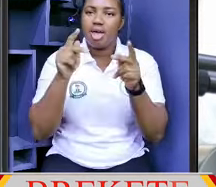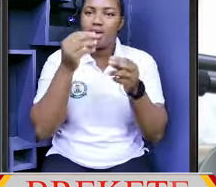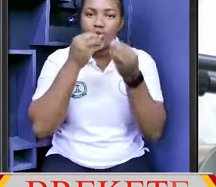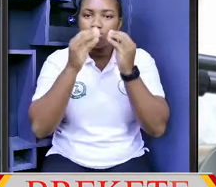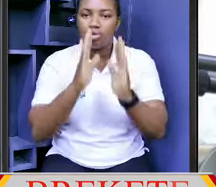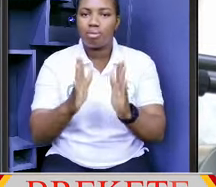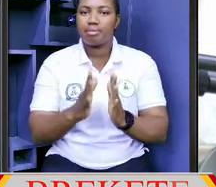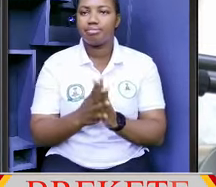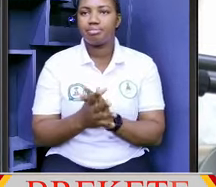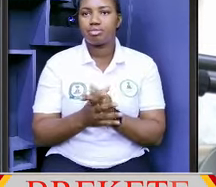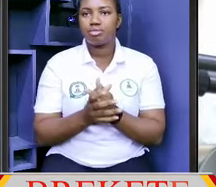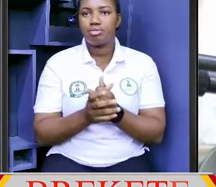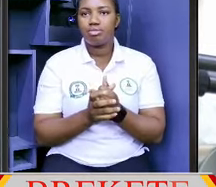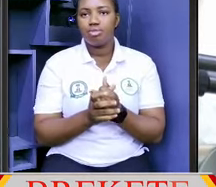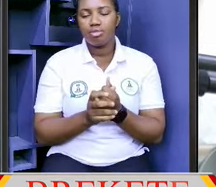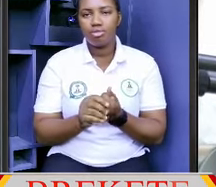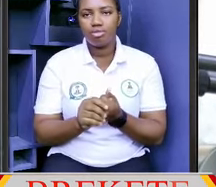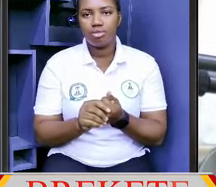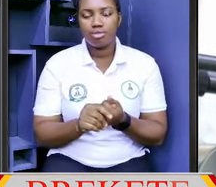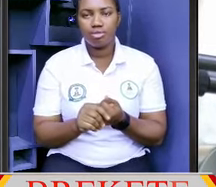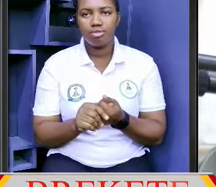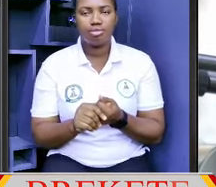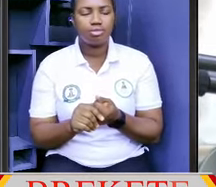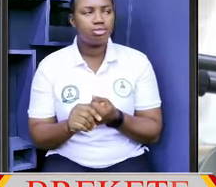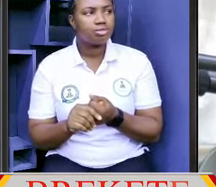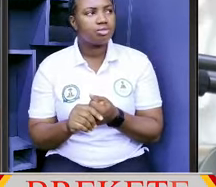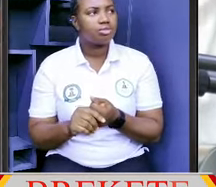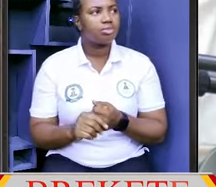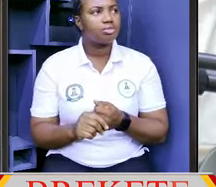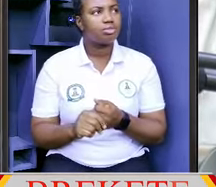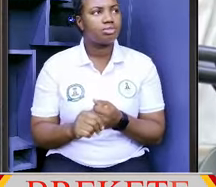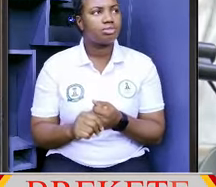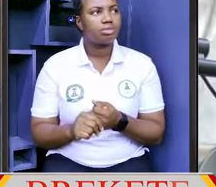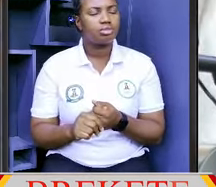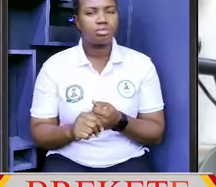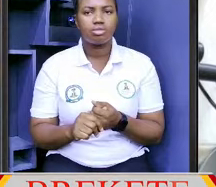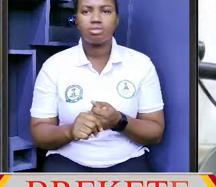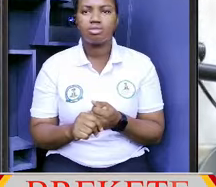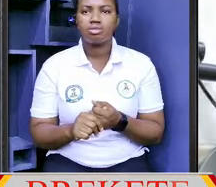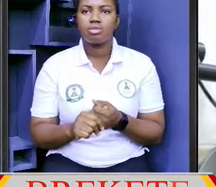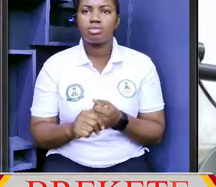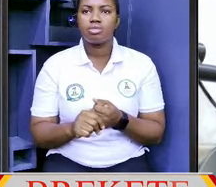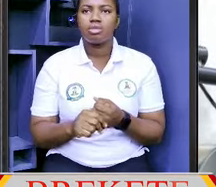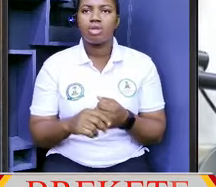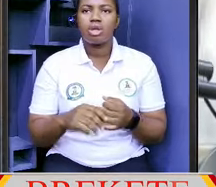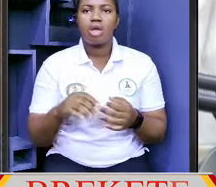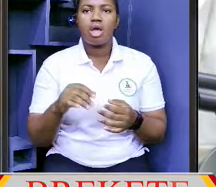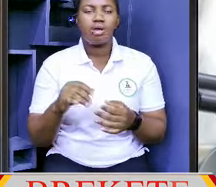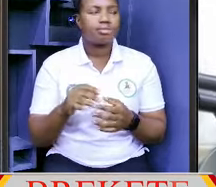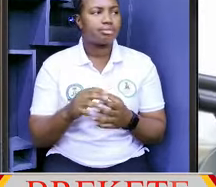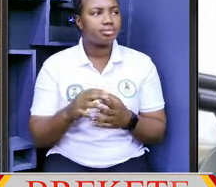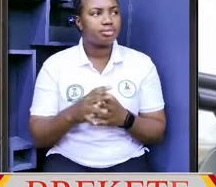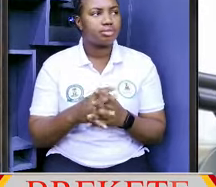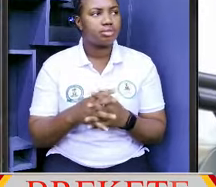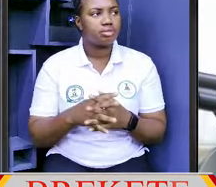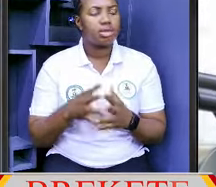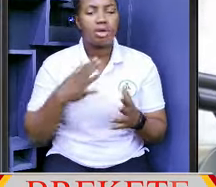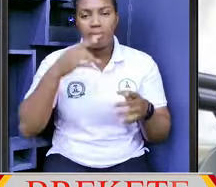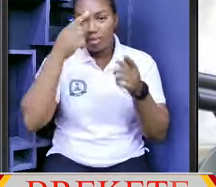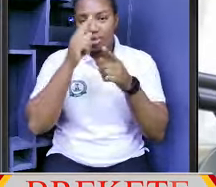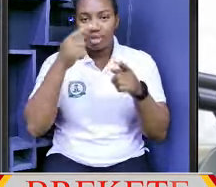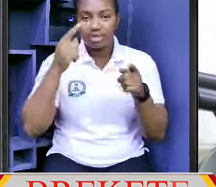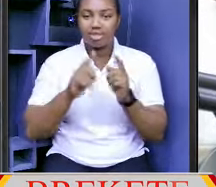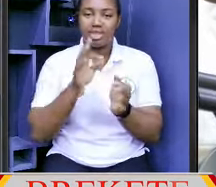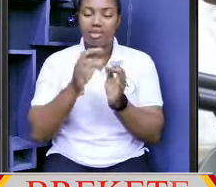Onisha. Opi Waker to be present. Yeah. So you don't do I remember Opi Waker. Yes. Opi Waker. My brothers,